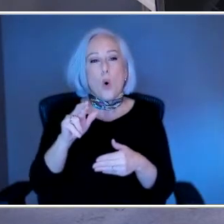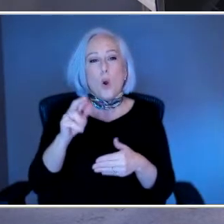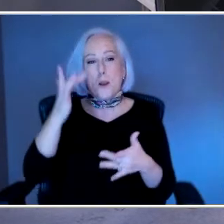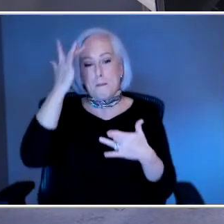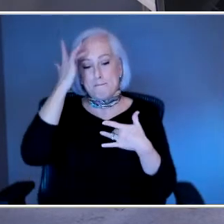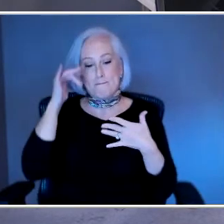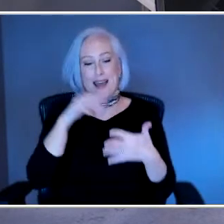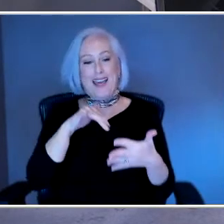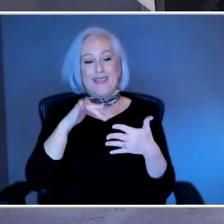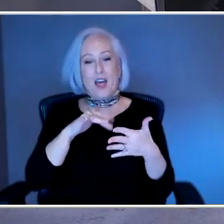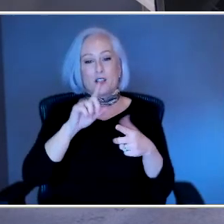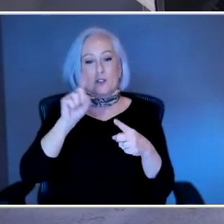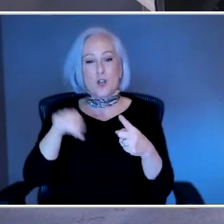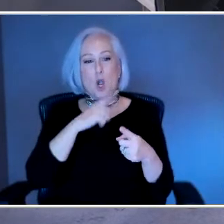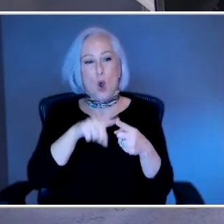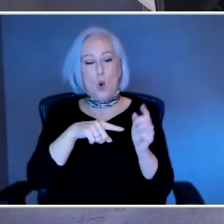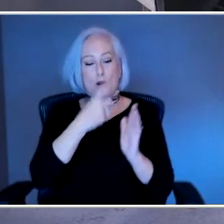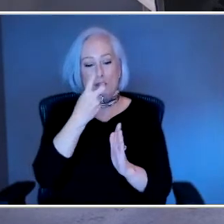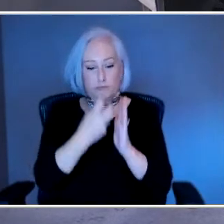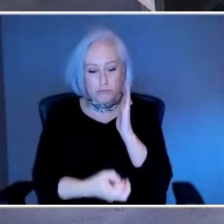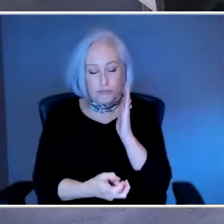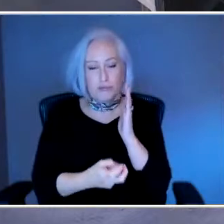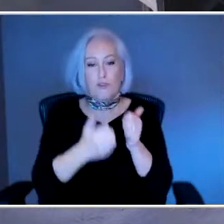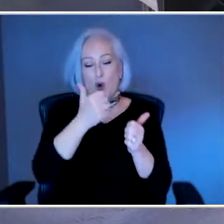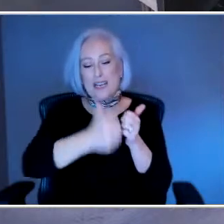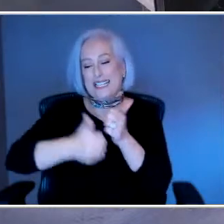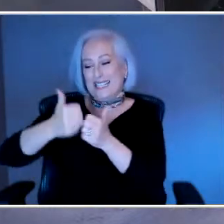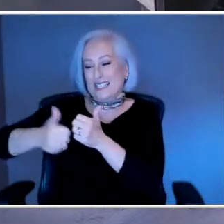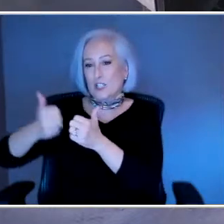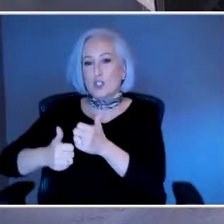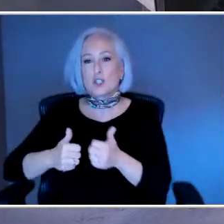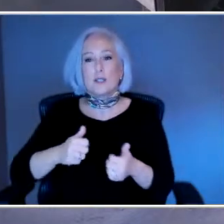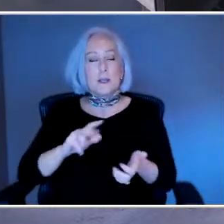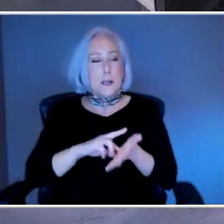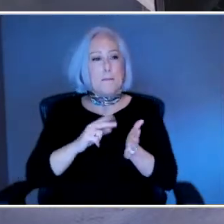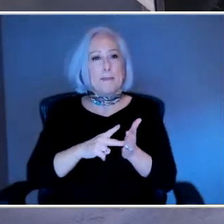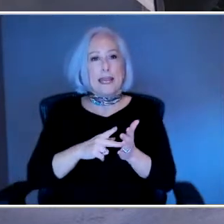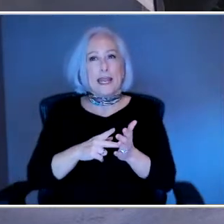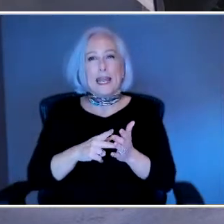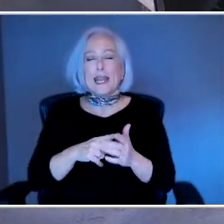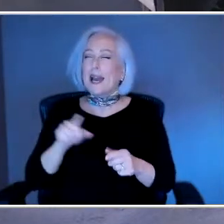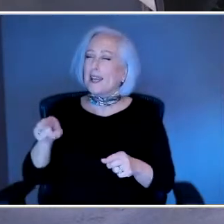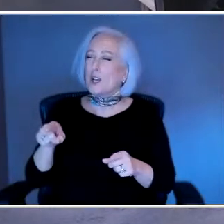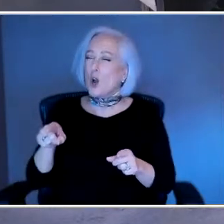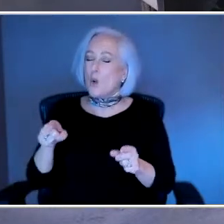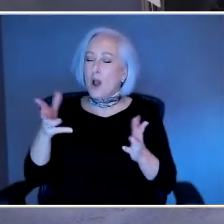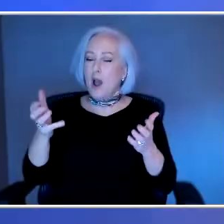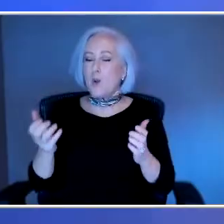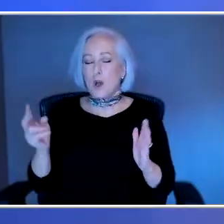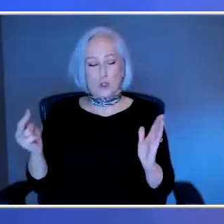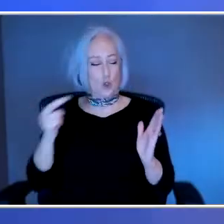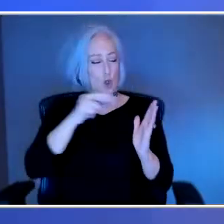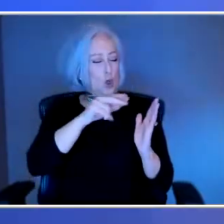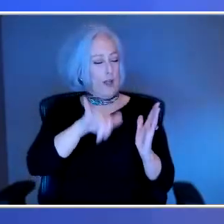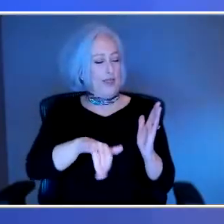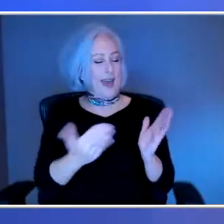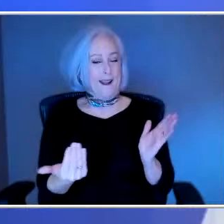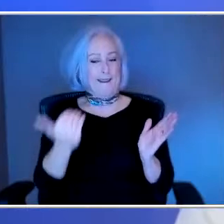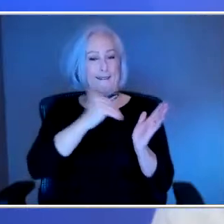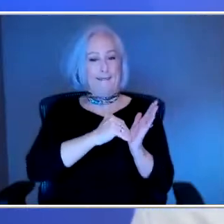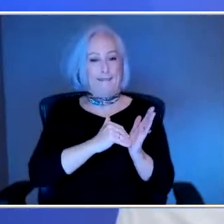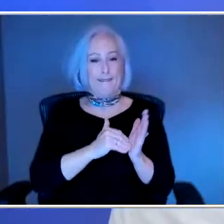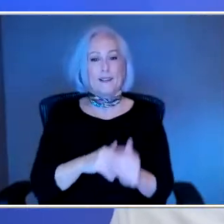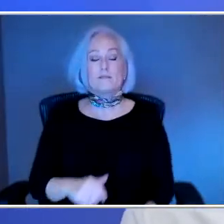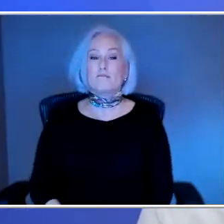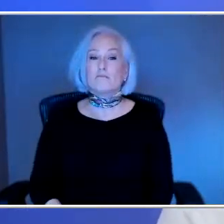each case? Like, do you ever go back and say, we got to look at this a little closer? How does that go? Yeah, usually when we look at some of the